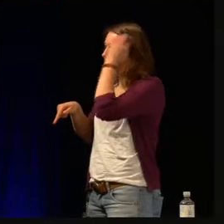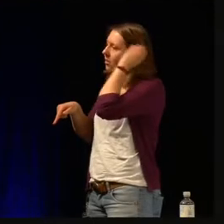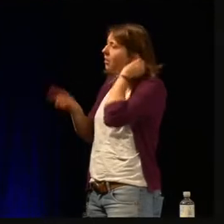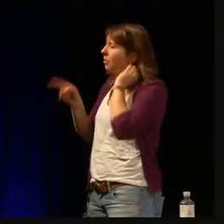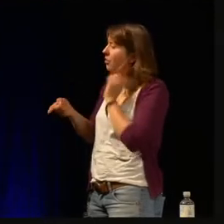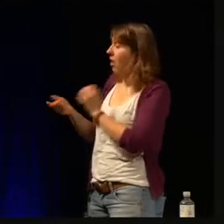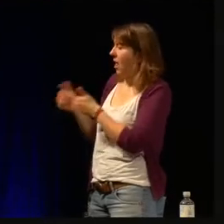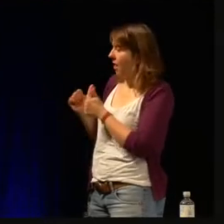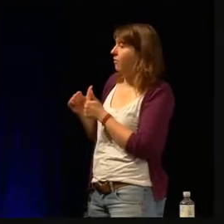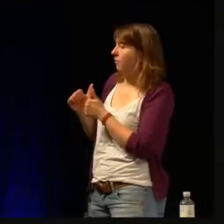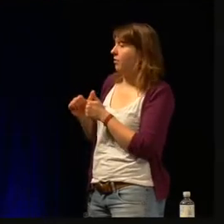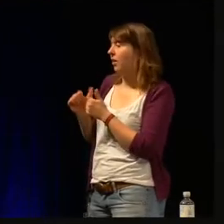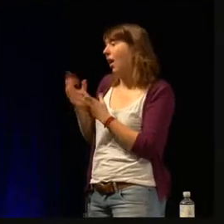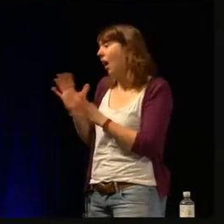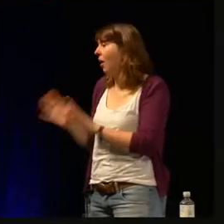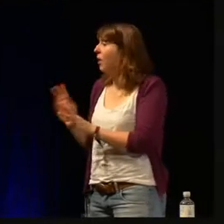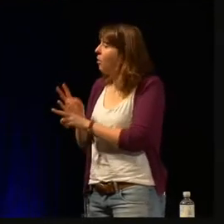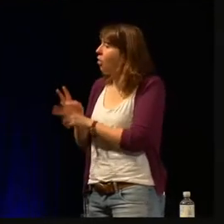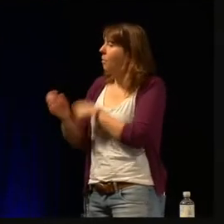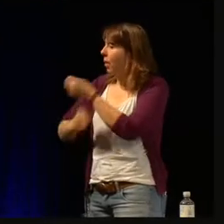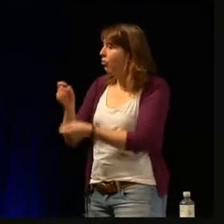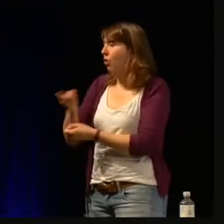but of course that won't